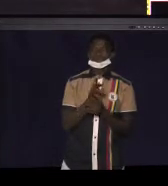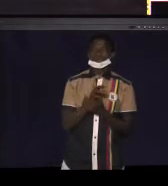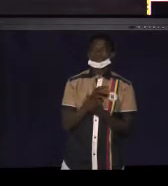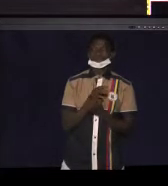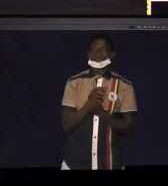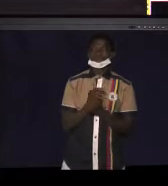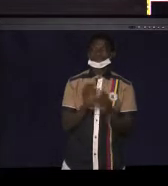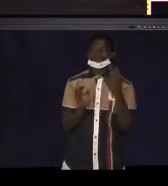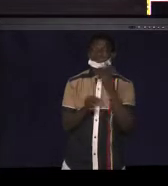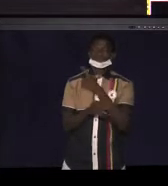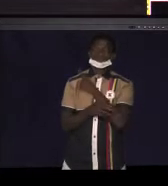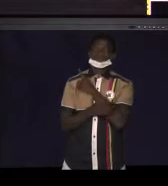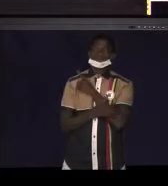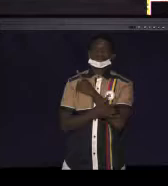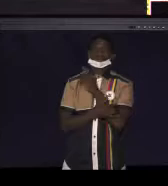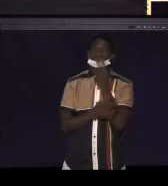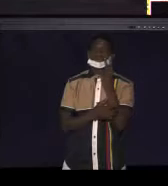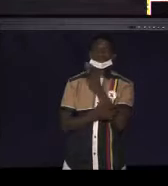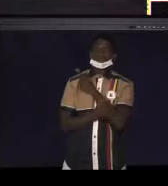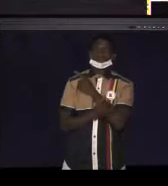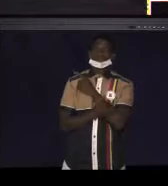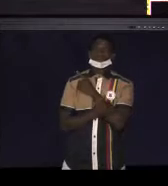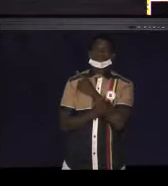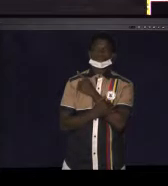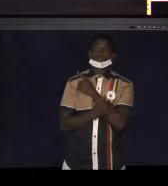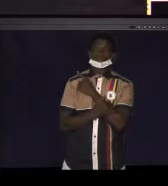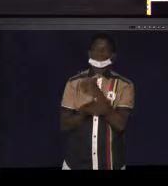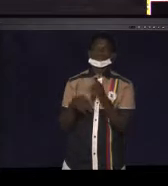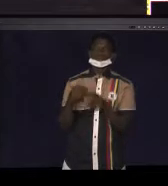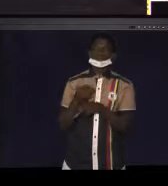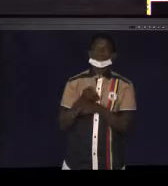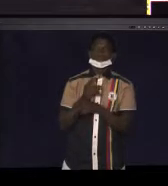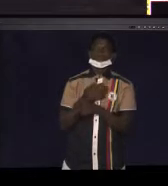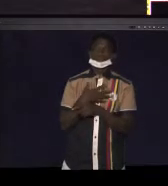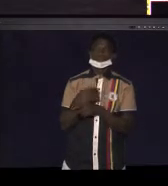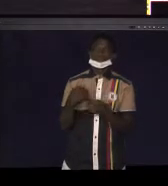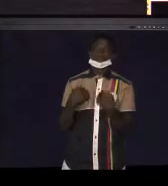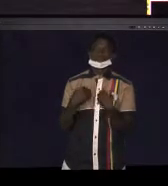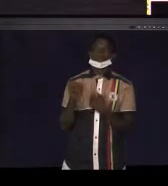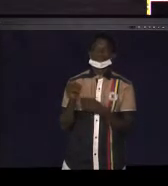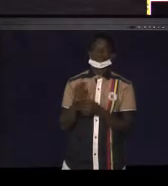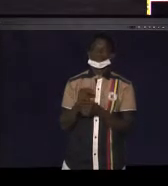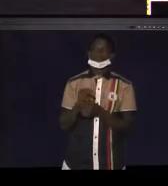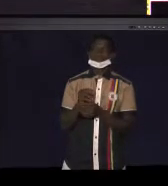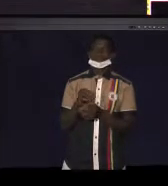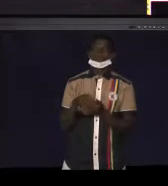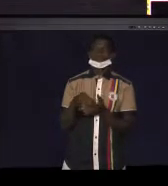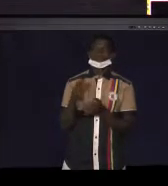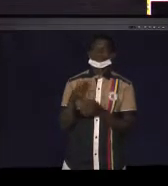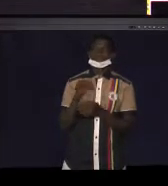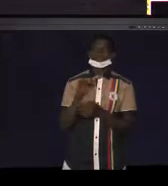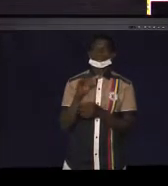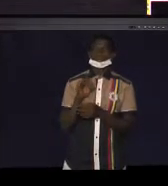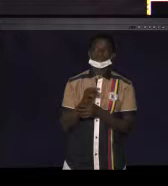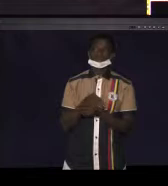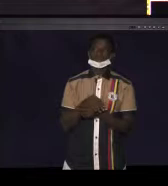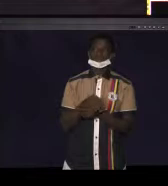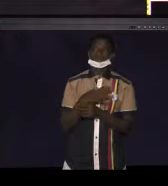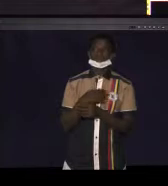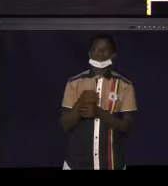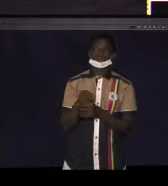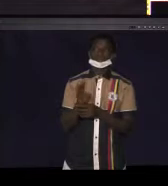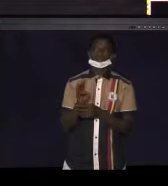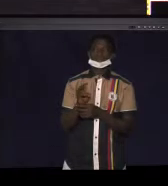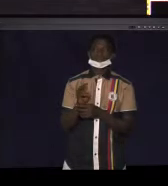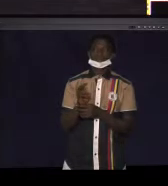272, 173. Borrow 1 from here, I have 6. 12 minus 3 is 9. Borrow 1 from